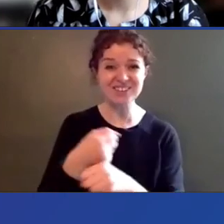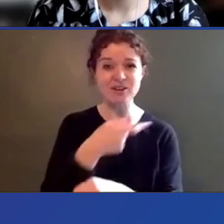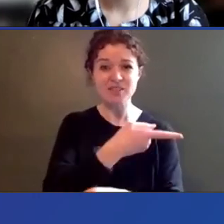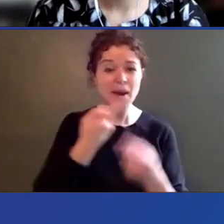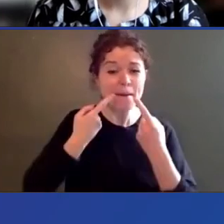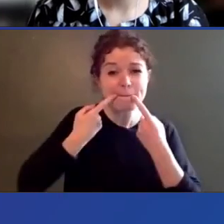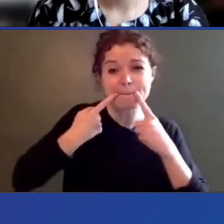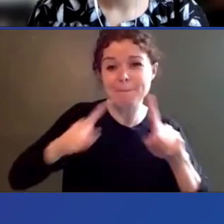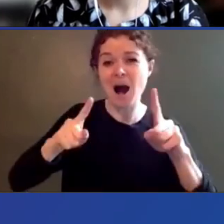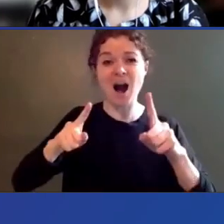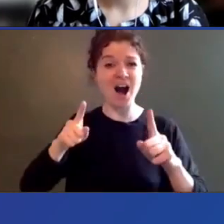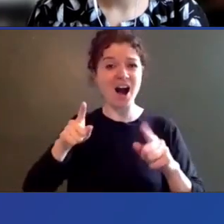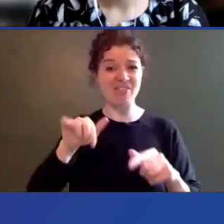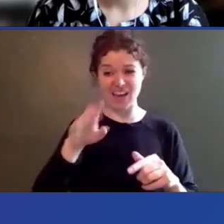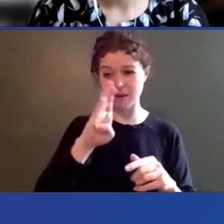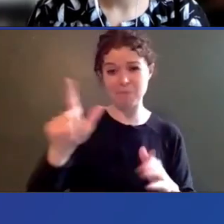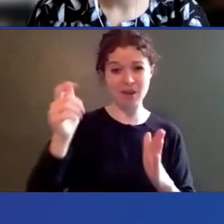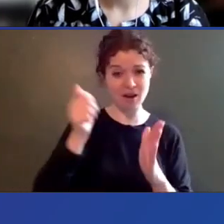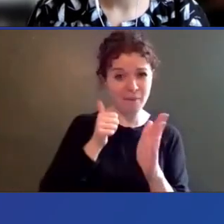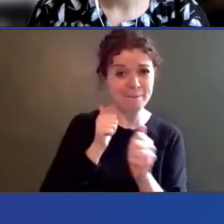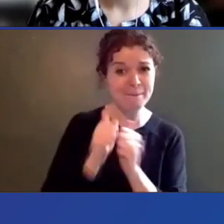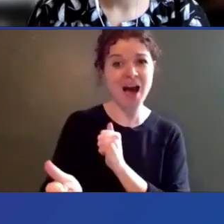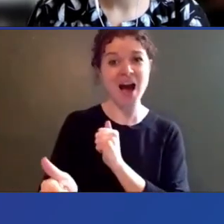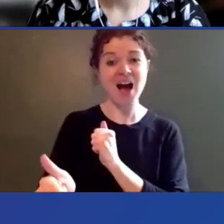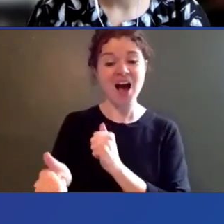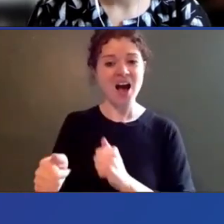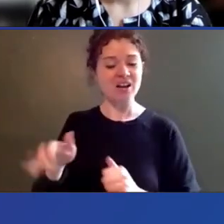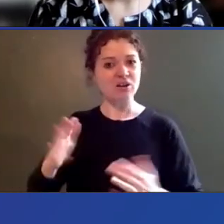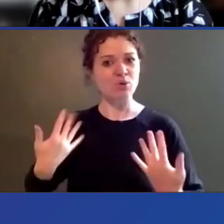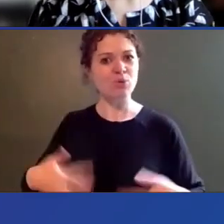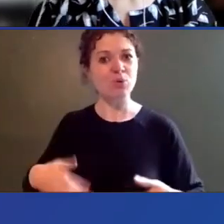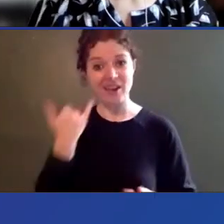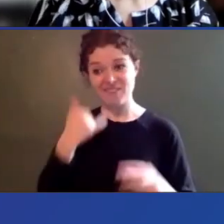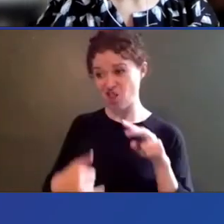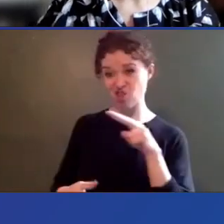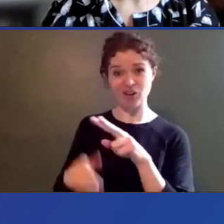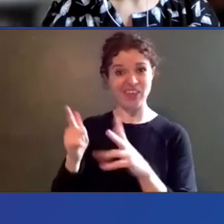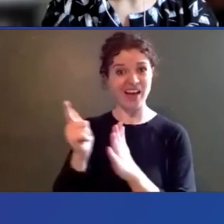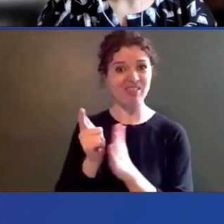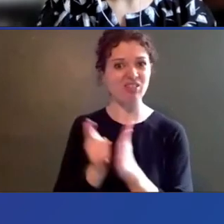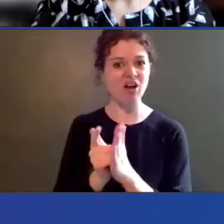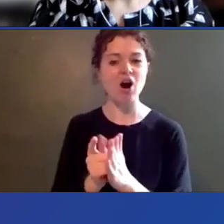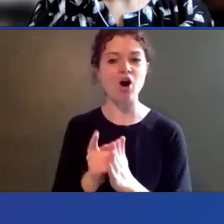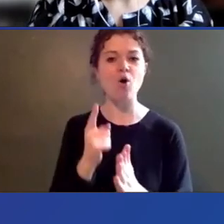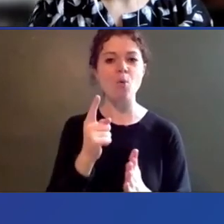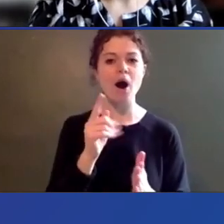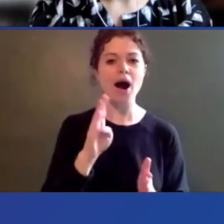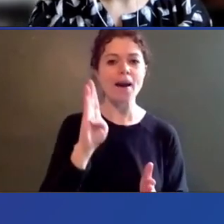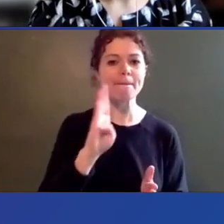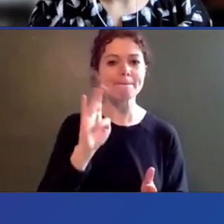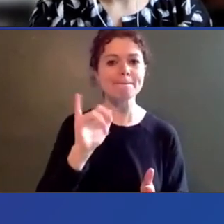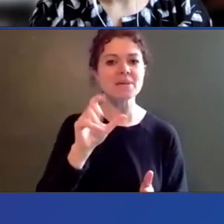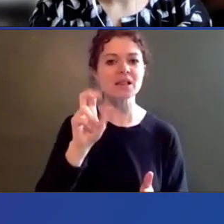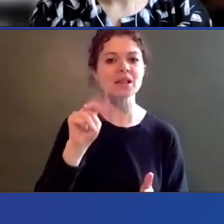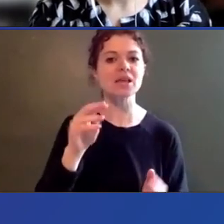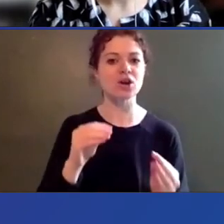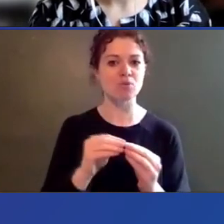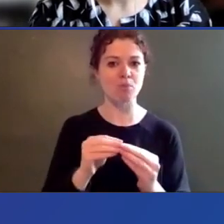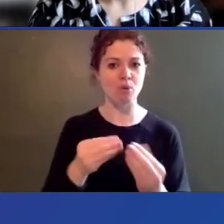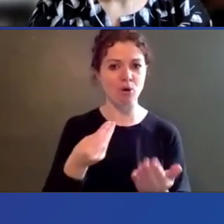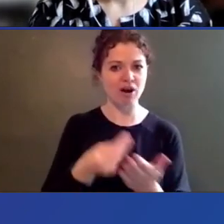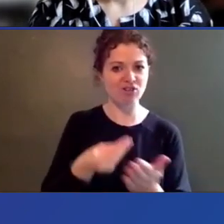year alone, if you look at what it would have been without that law that she got passed, $1 billion more came into the New York City public school system because of